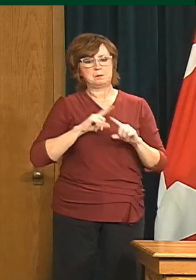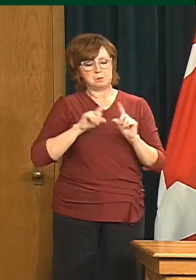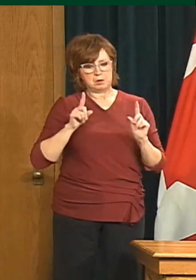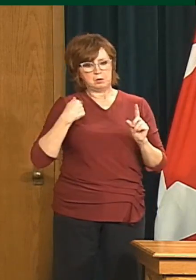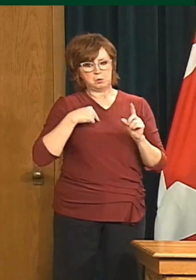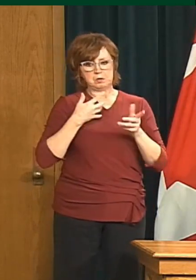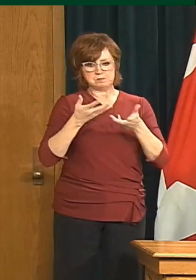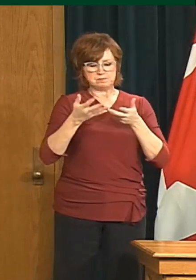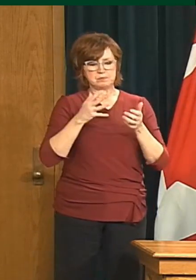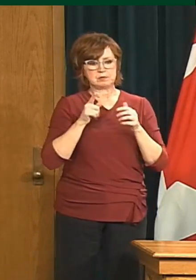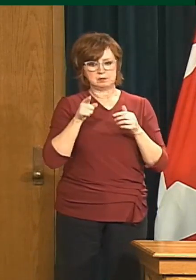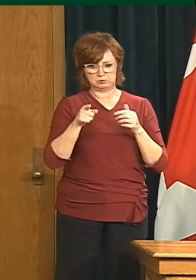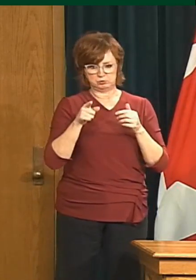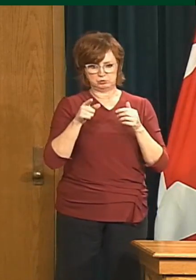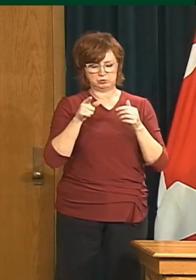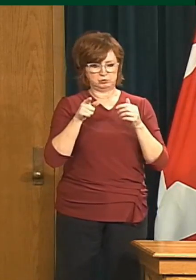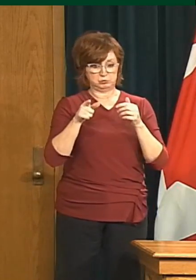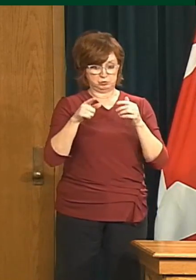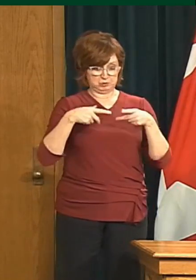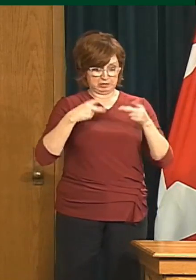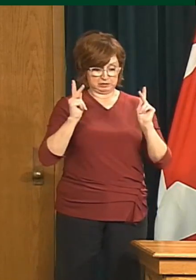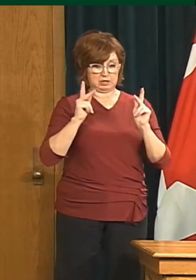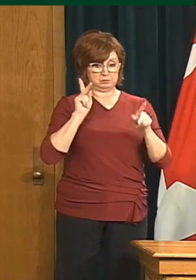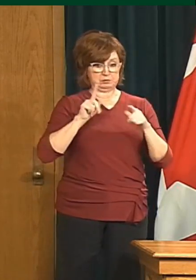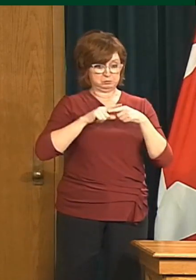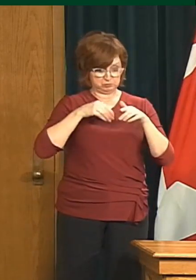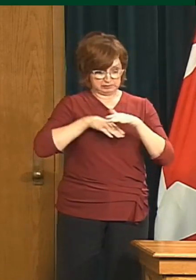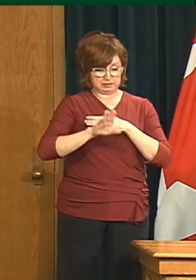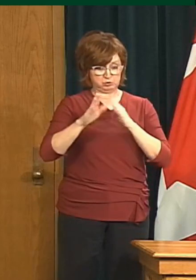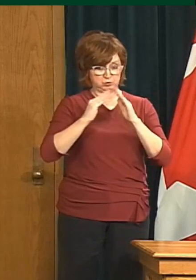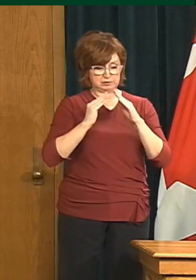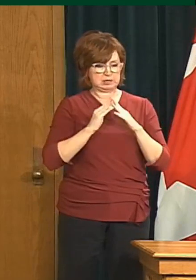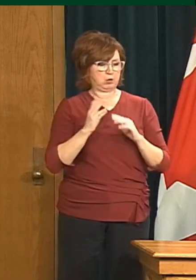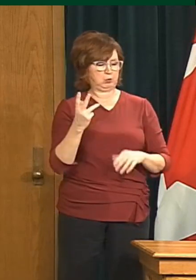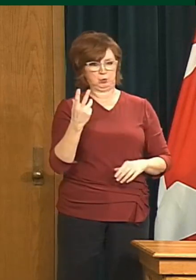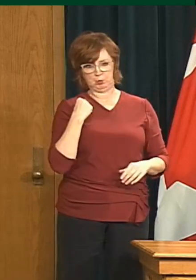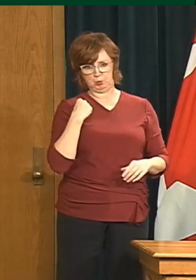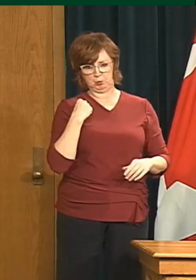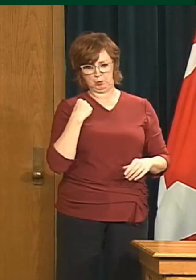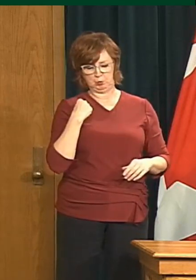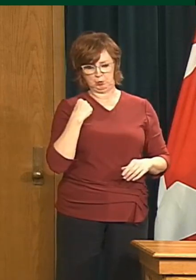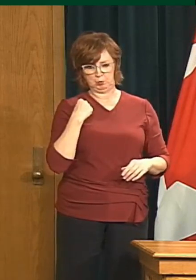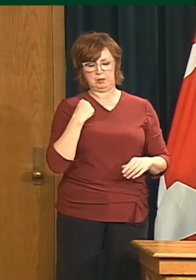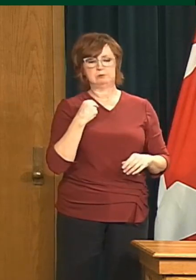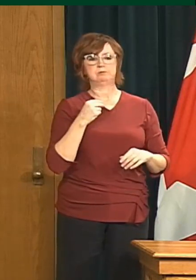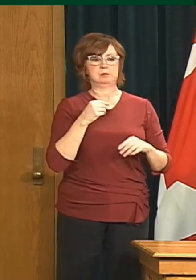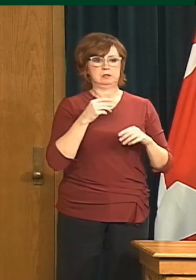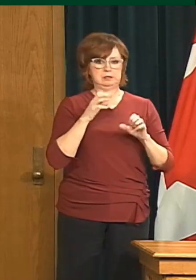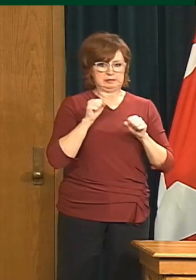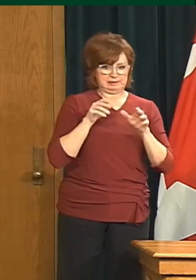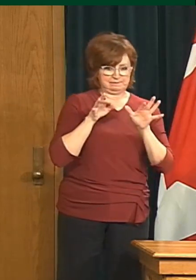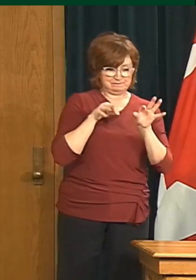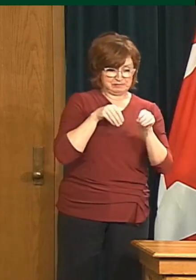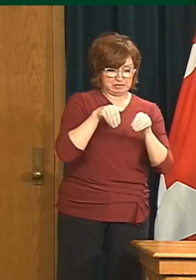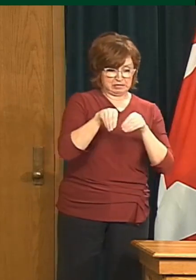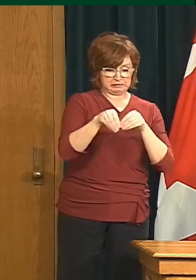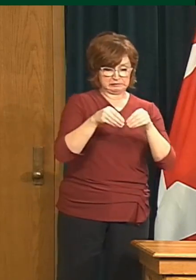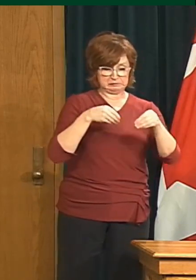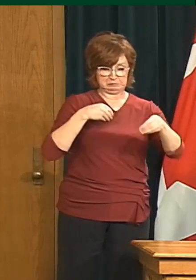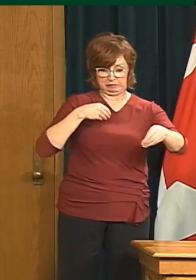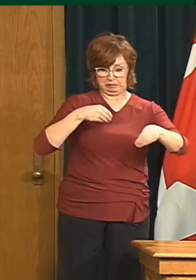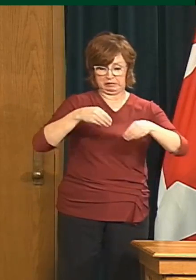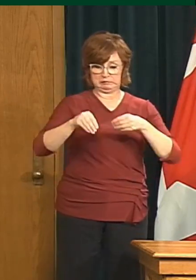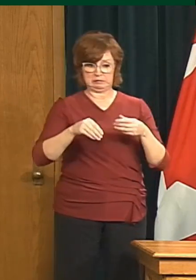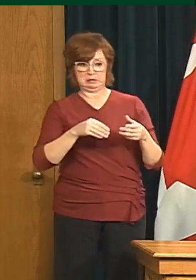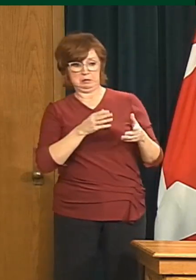are in essence restricting travel in and out of their communities, and they have asked that they be allowed to do that. So we've been working closely with our northern communities